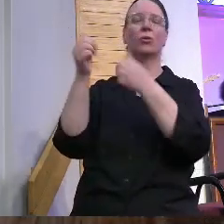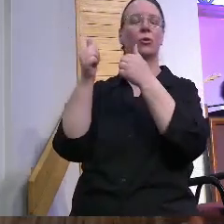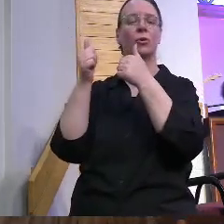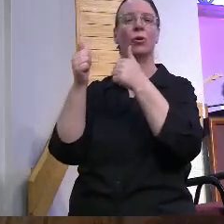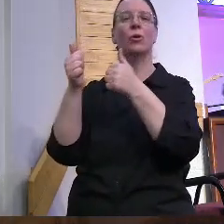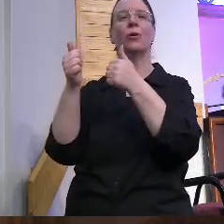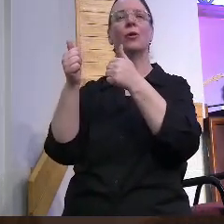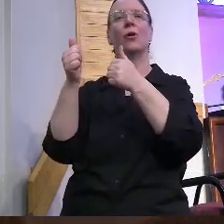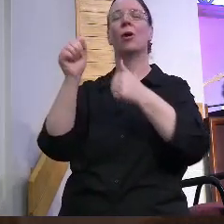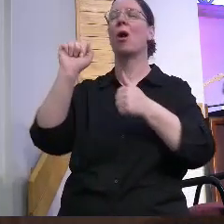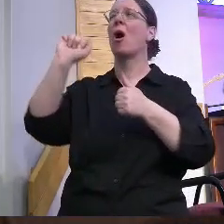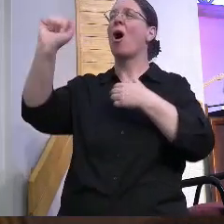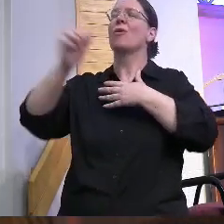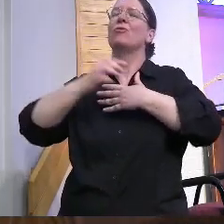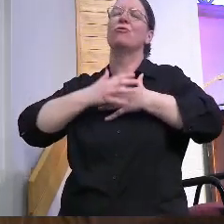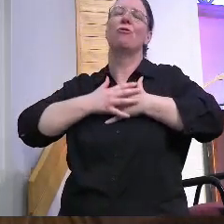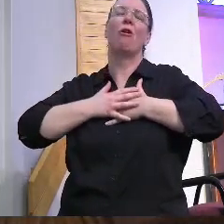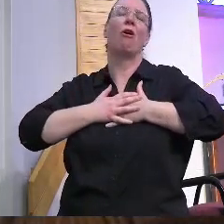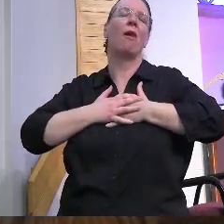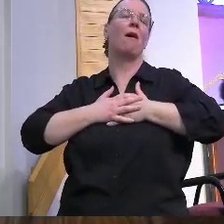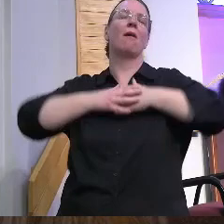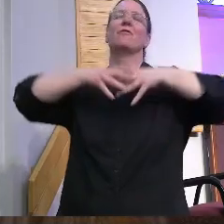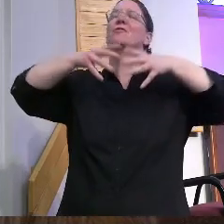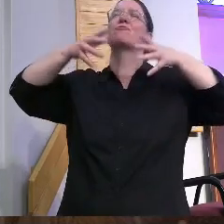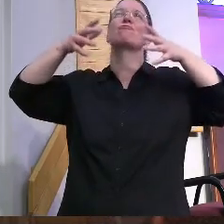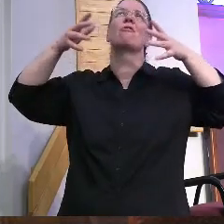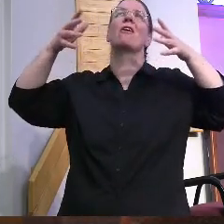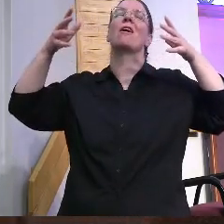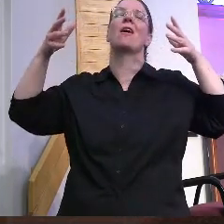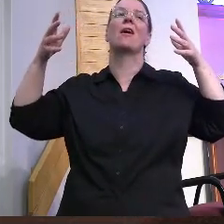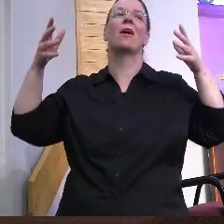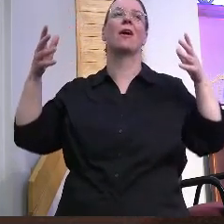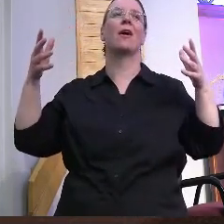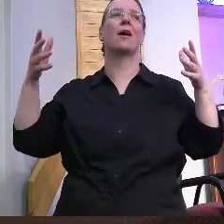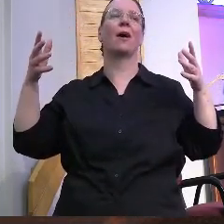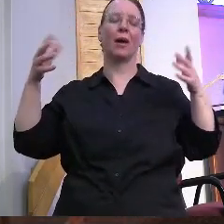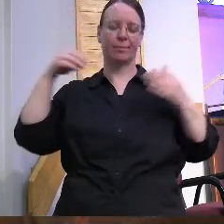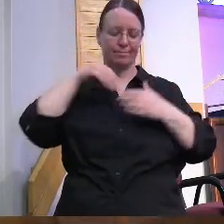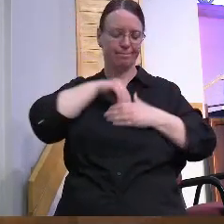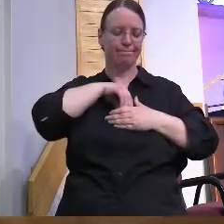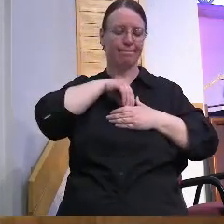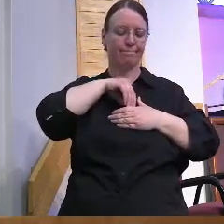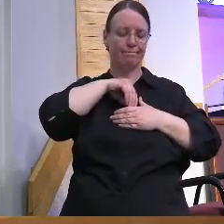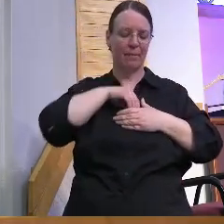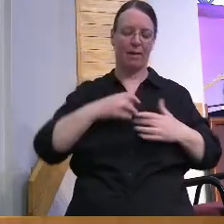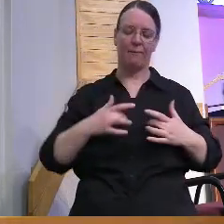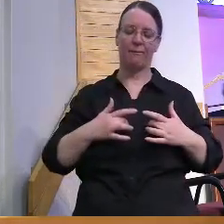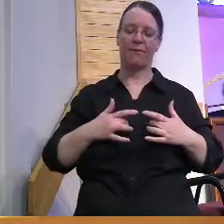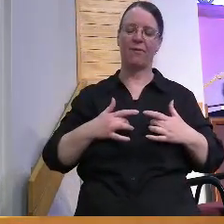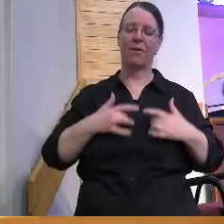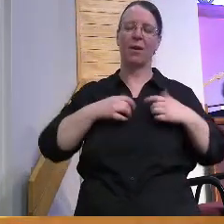you're good. Your love. Your love is great. Oh, your love is great.